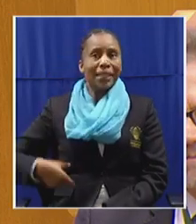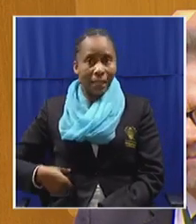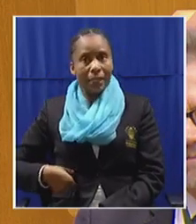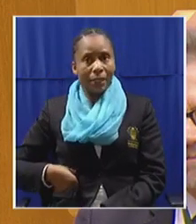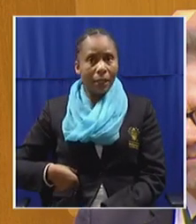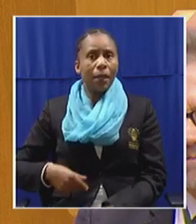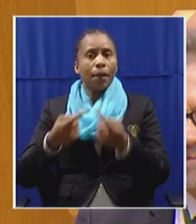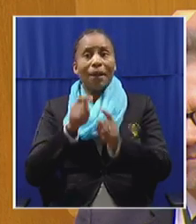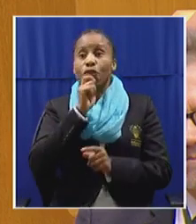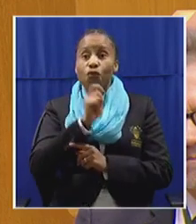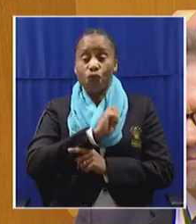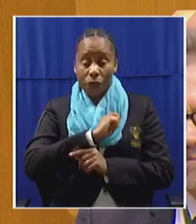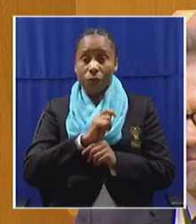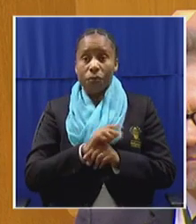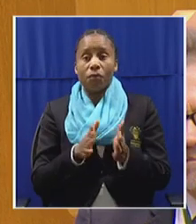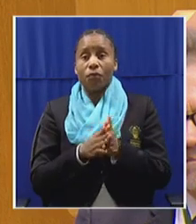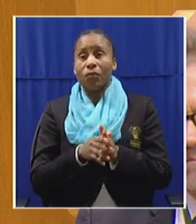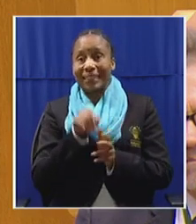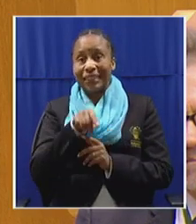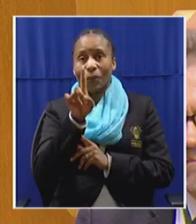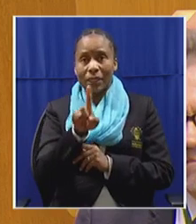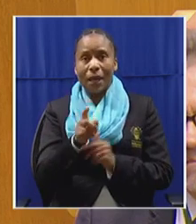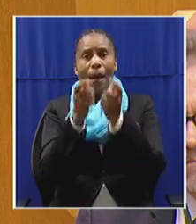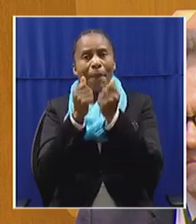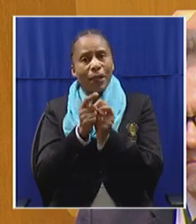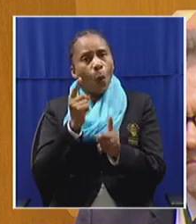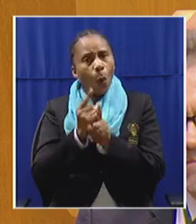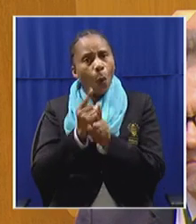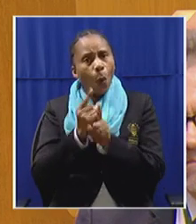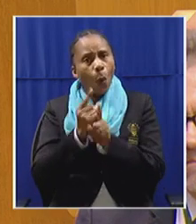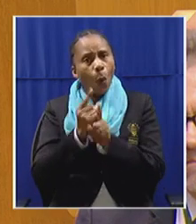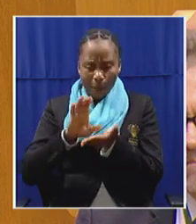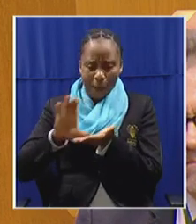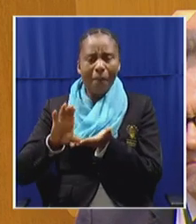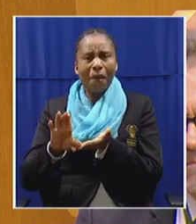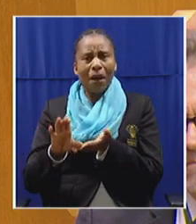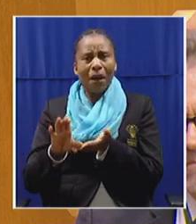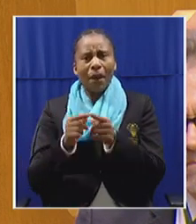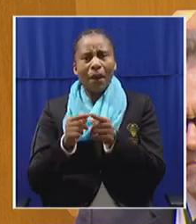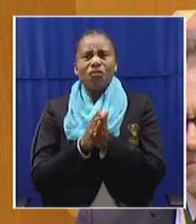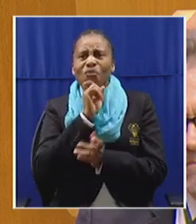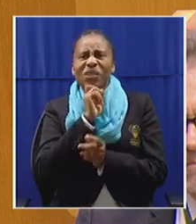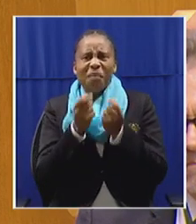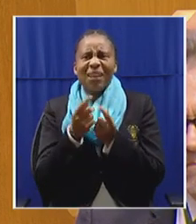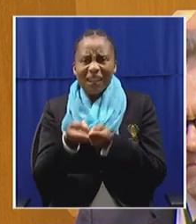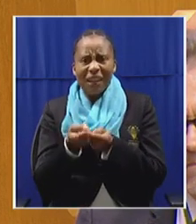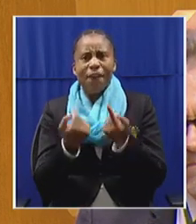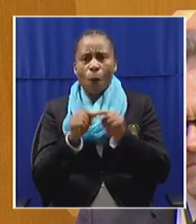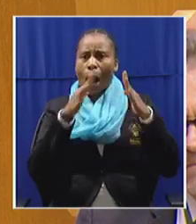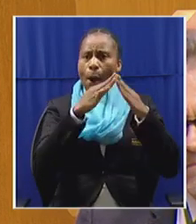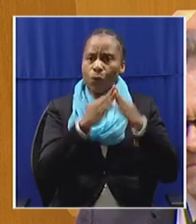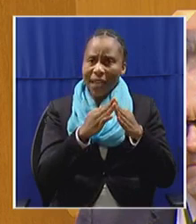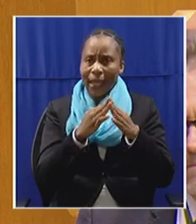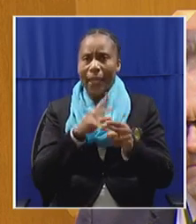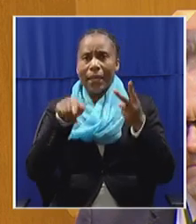But the truth of the matter, Deputy President, is that money has all been siphoned off. Money spent for housing, sanitation, community